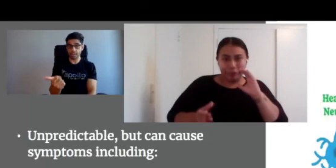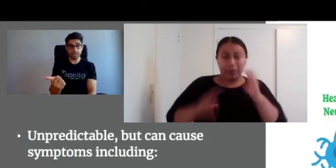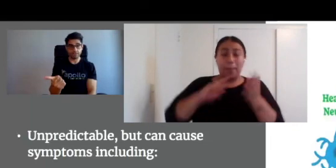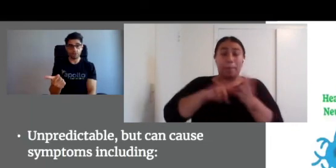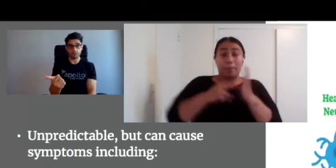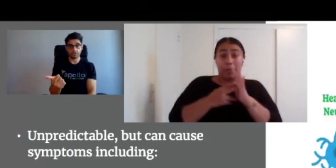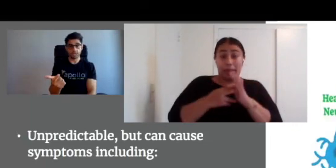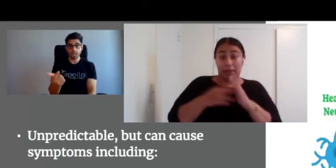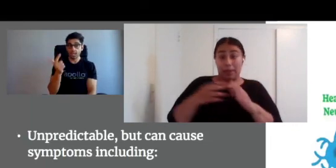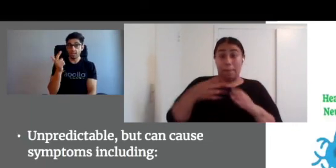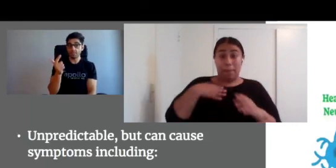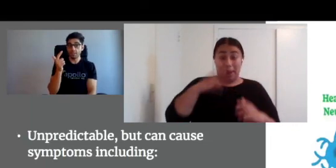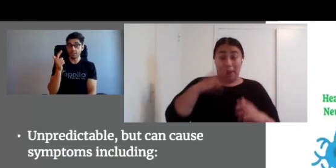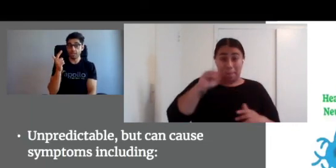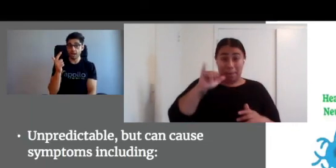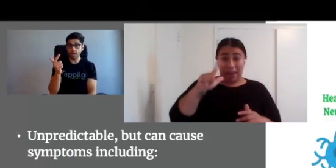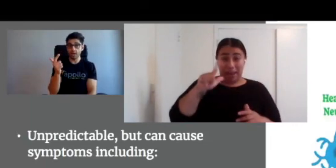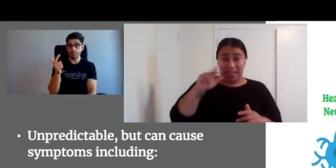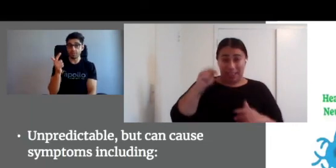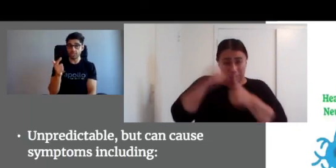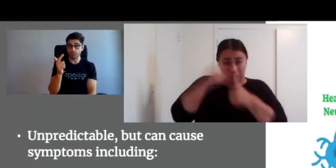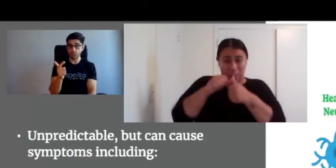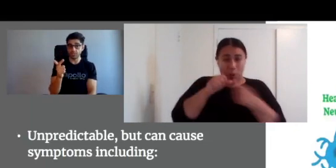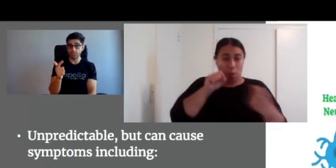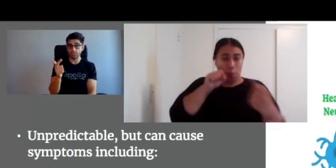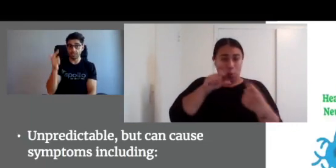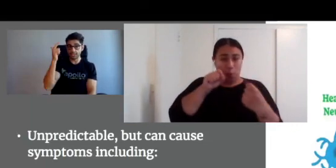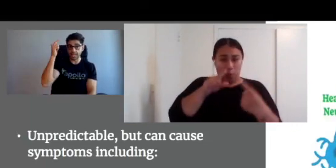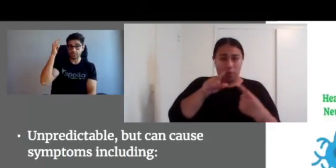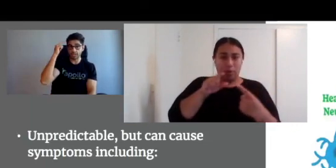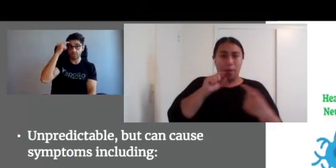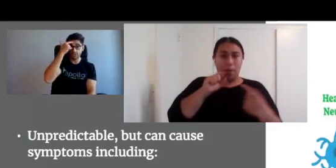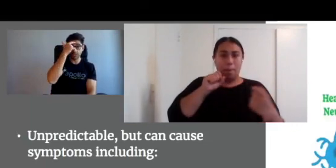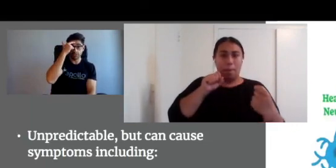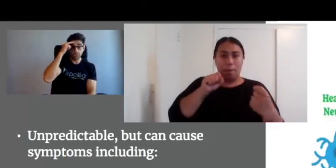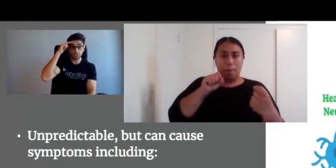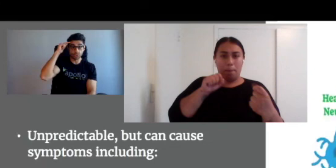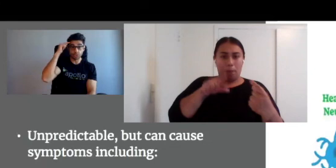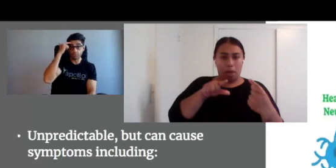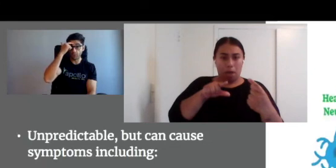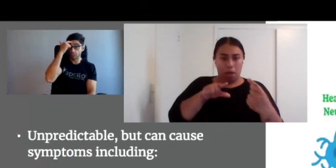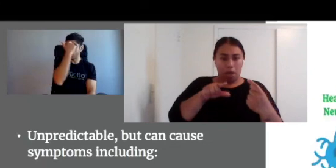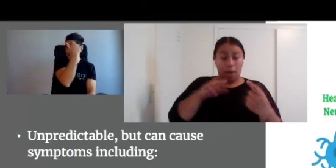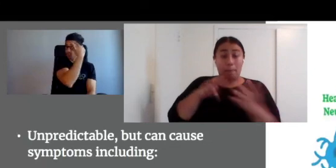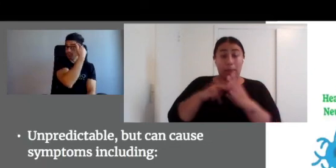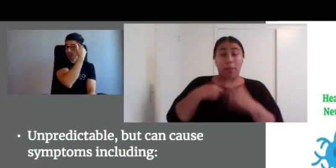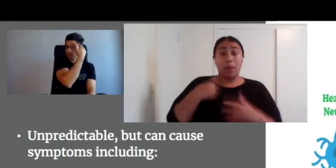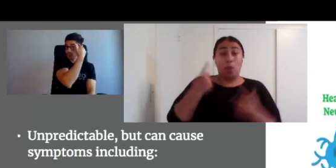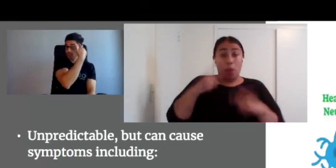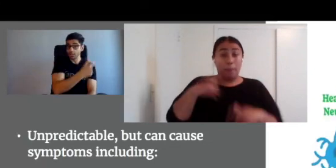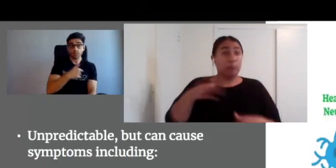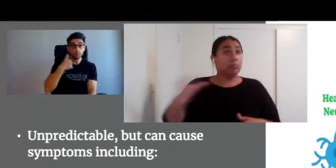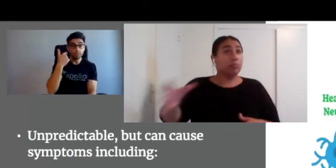neuropathic pain involved. If the area of the central nervous system that is attacked by the immune system is closer to the frontal